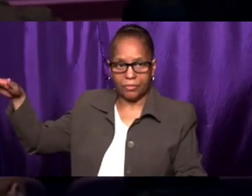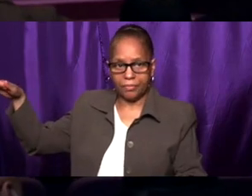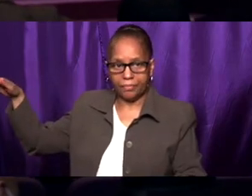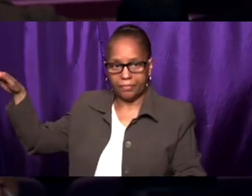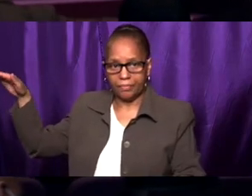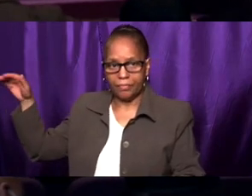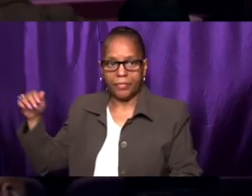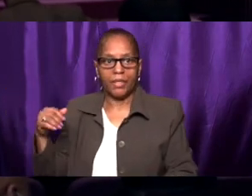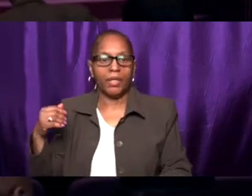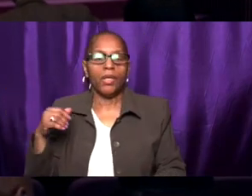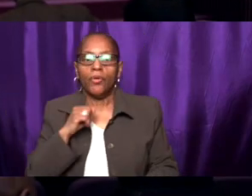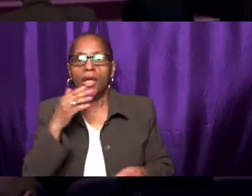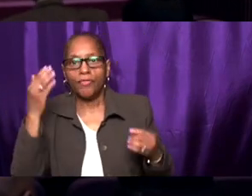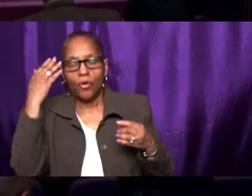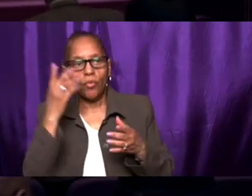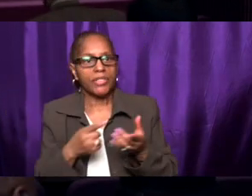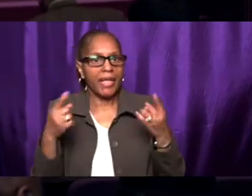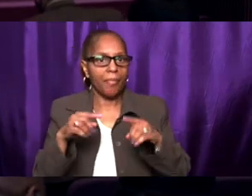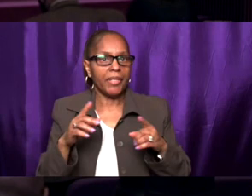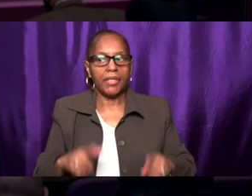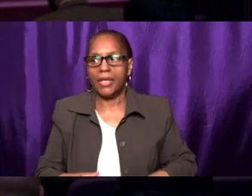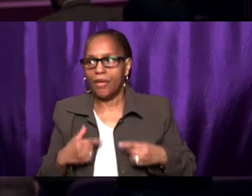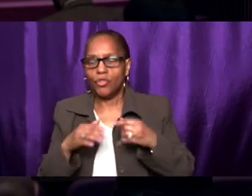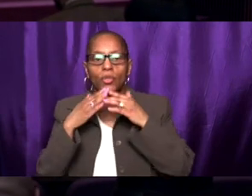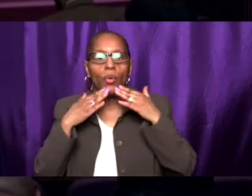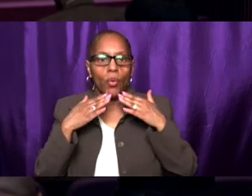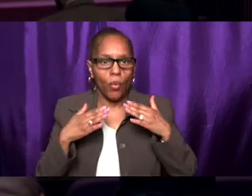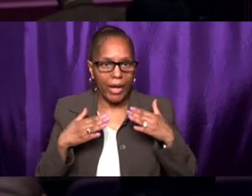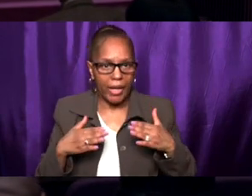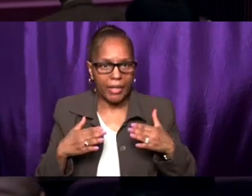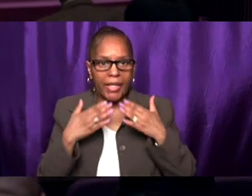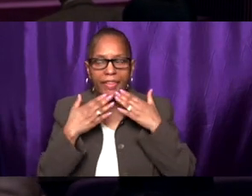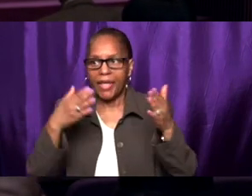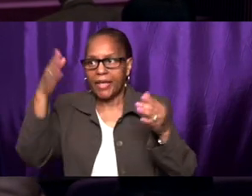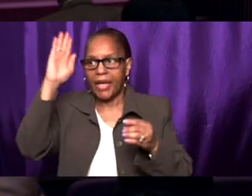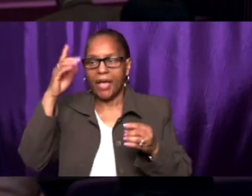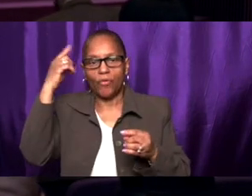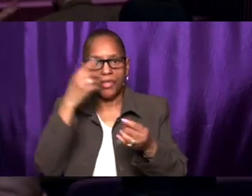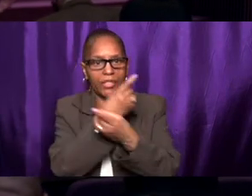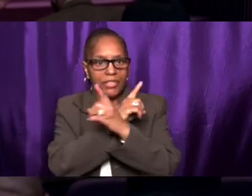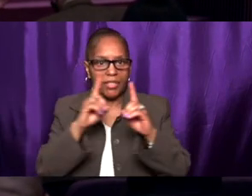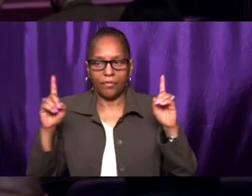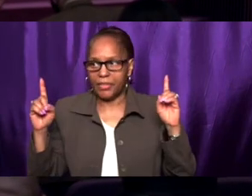You don't have to know what's going on in their life, but I want you to quietly begin to thank God for their deliverance.